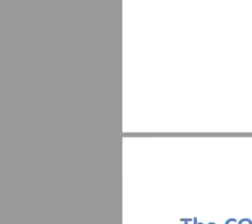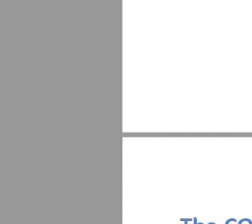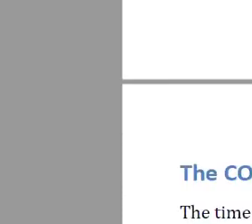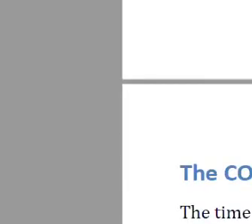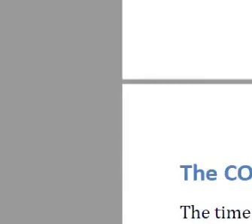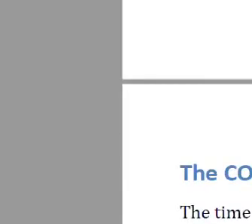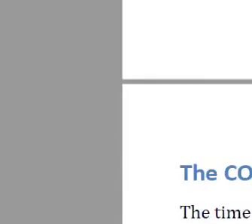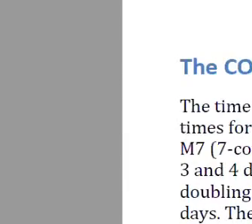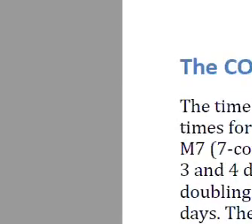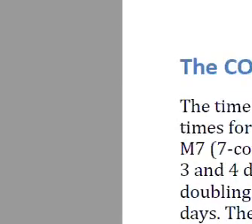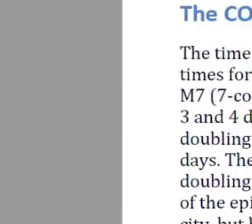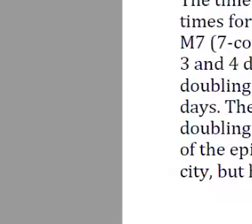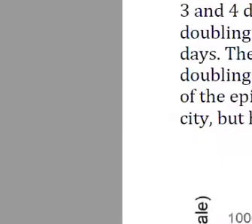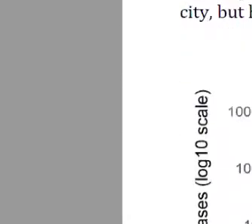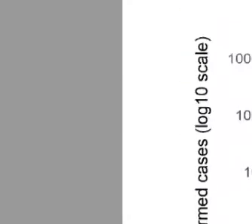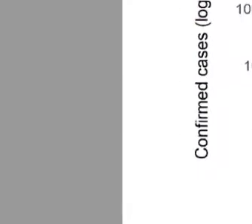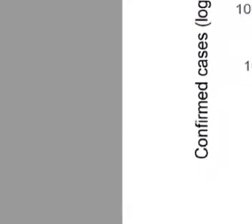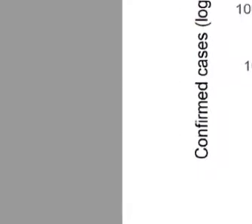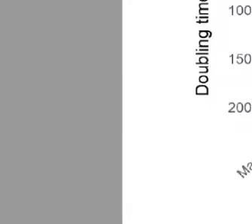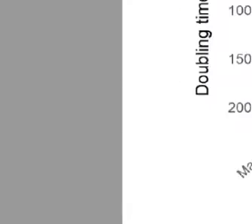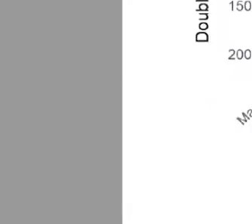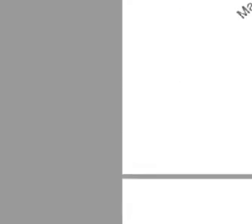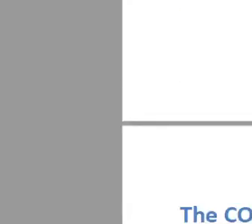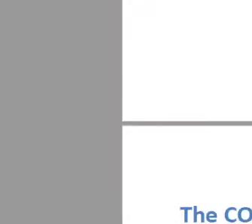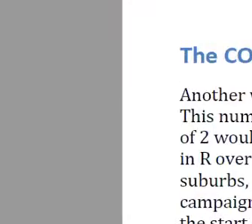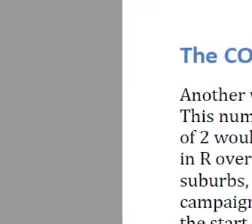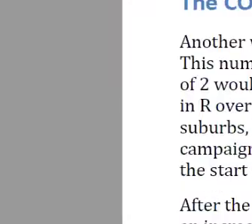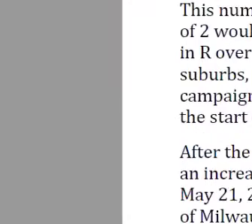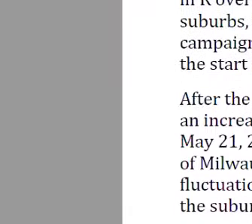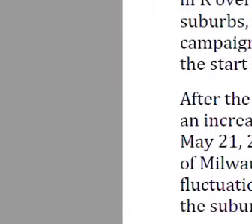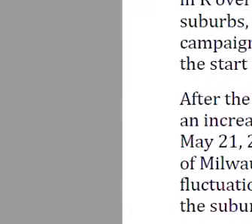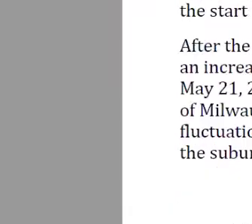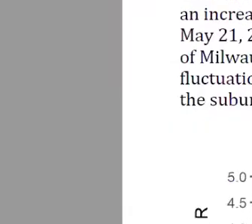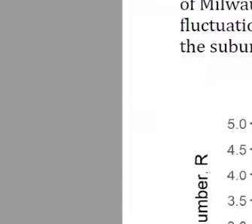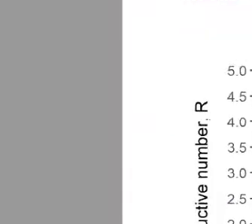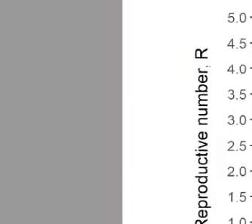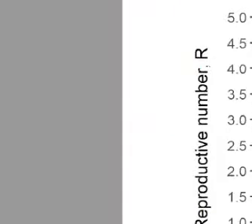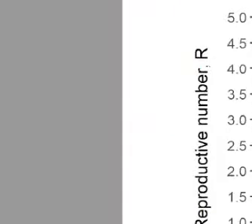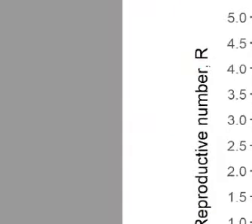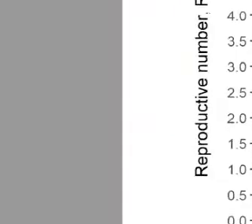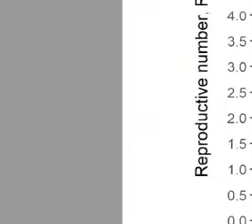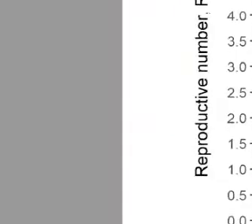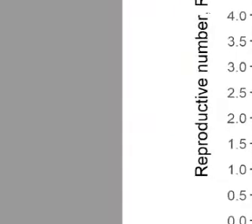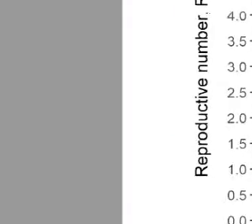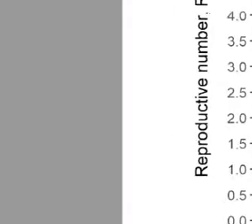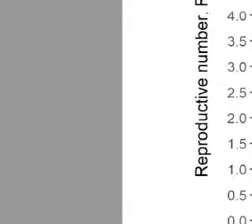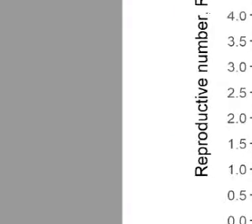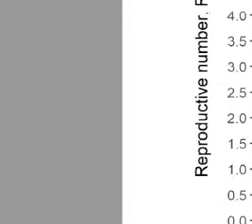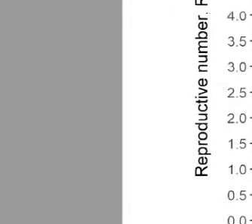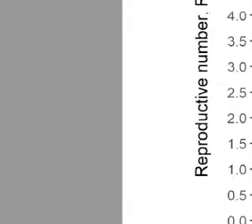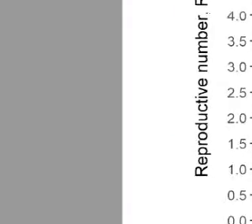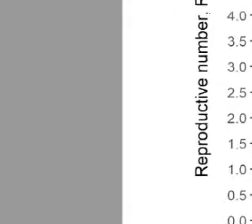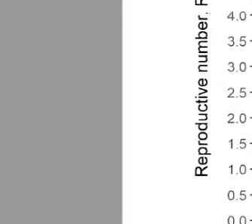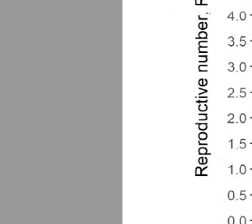Next, I'll talk about the COVID transmission rate, or the reproductive number. We have seen, unfortunately, very much